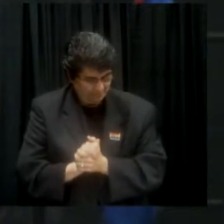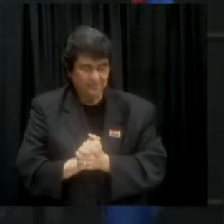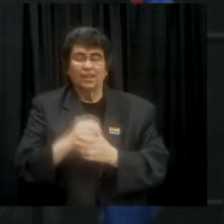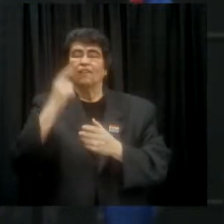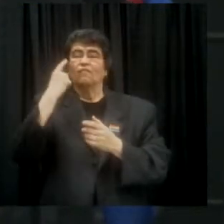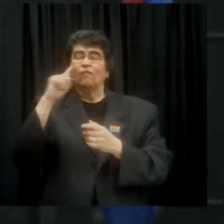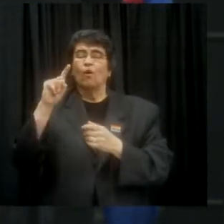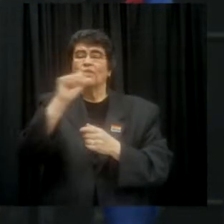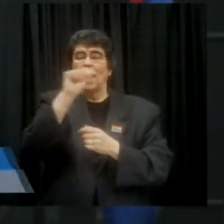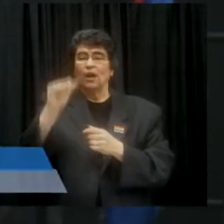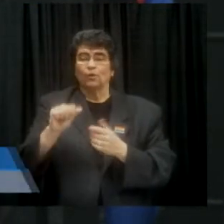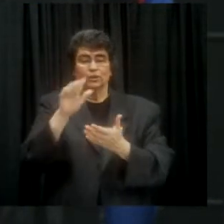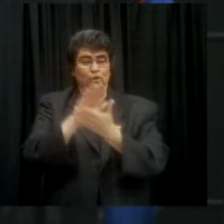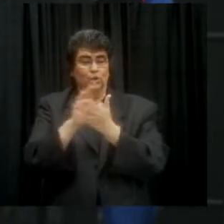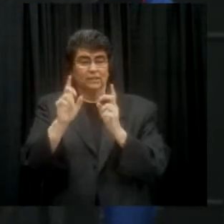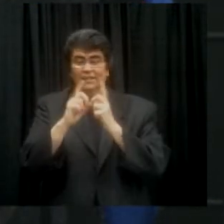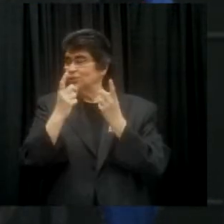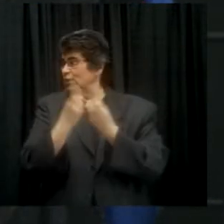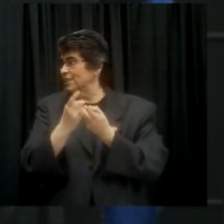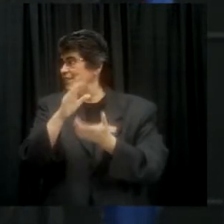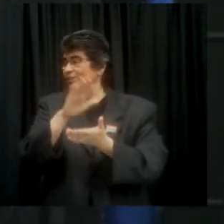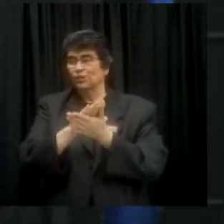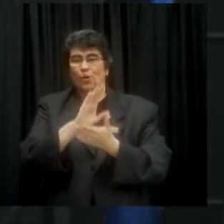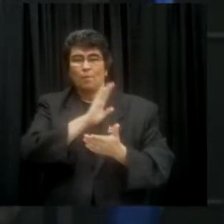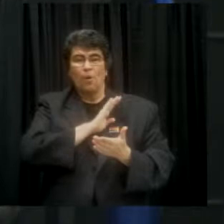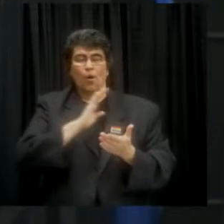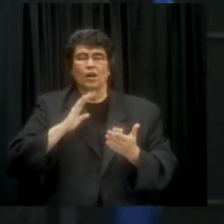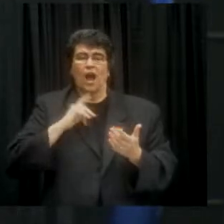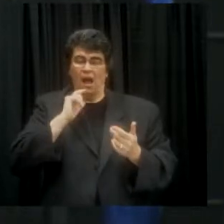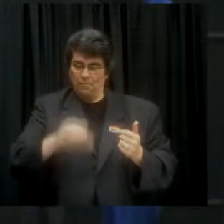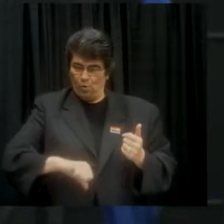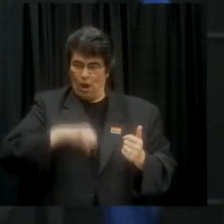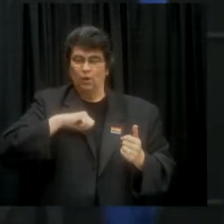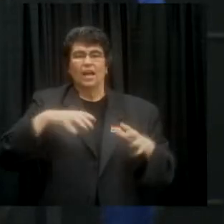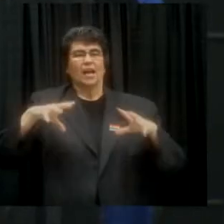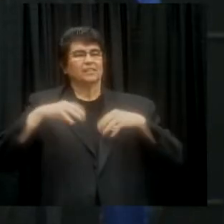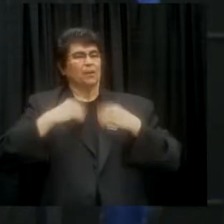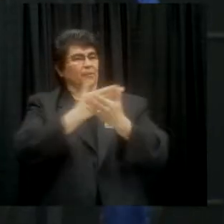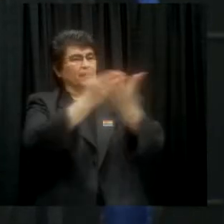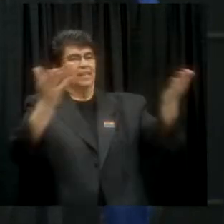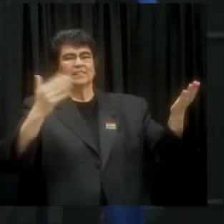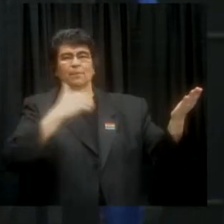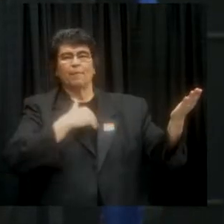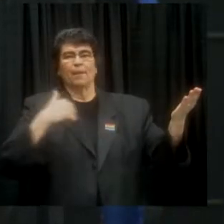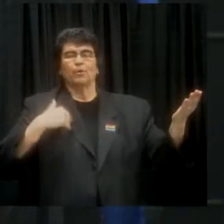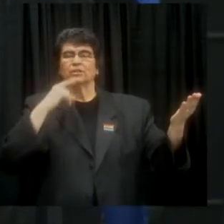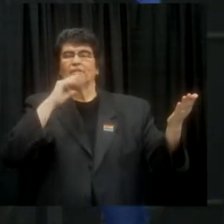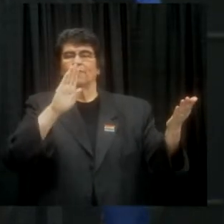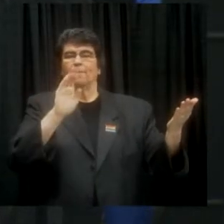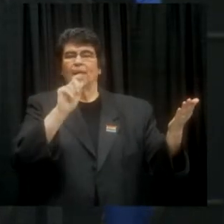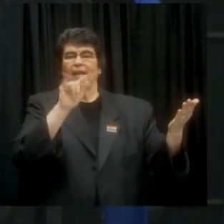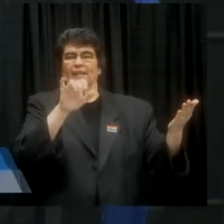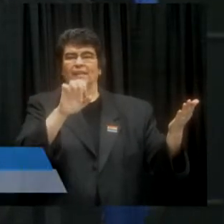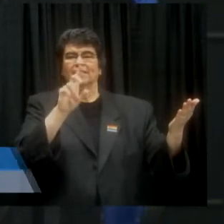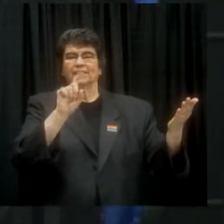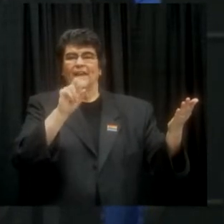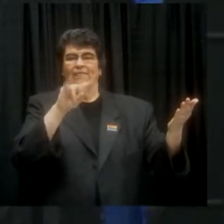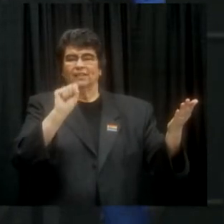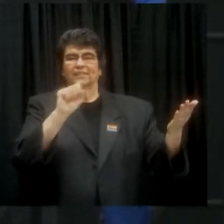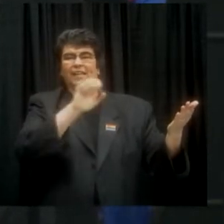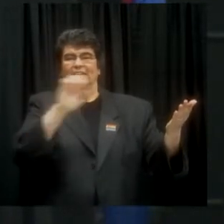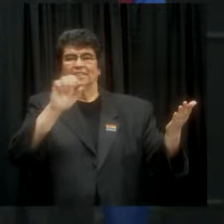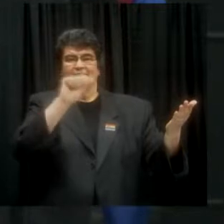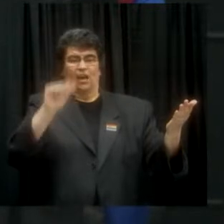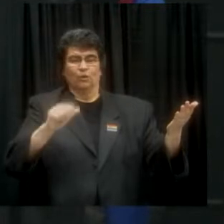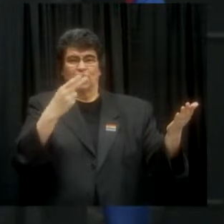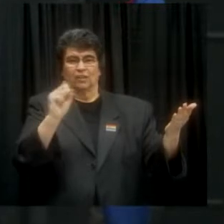On behalf of the Anchorage School District School Board, I proudly accept the members of the Bettye Davis East Anchorage